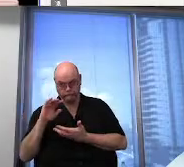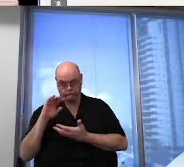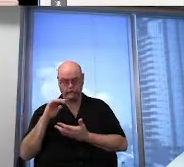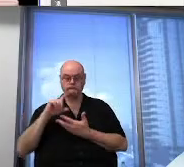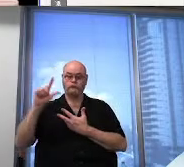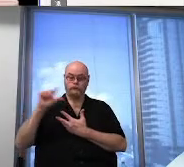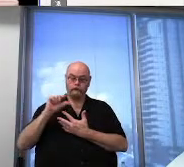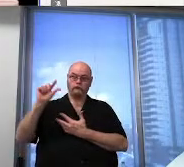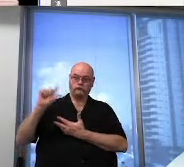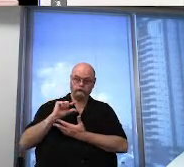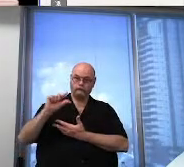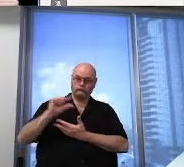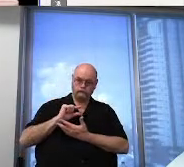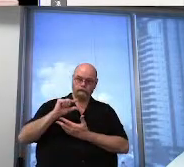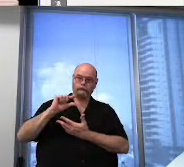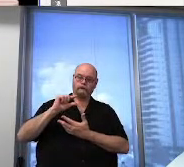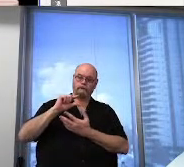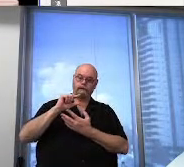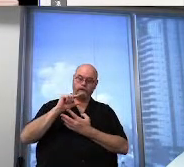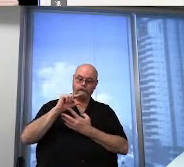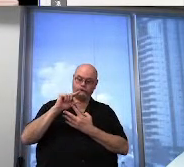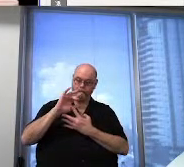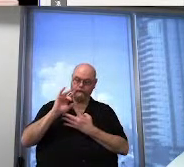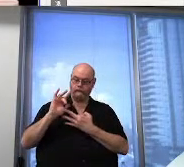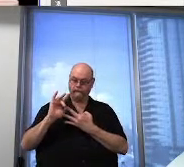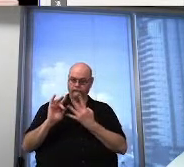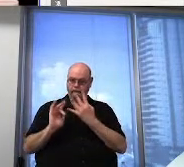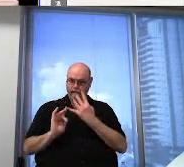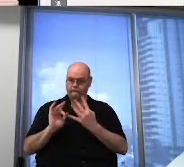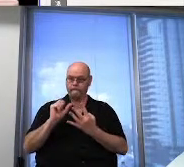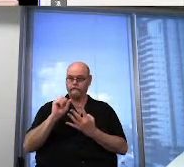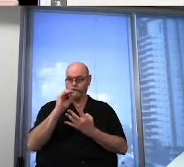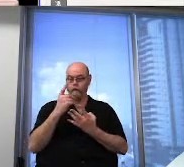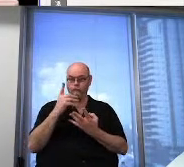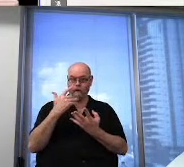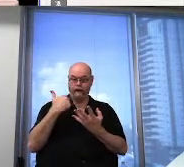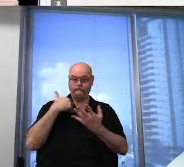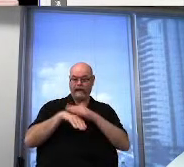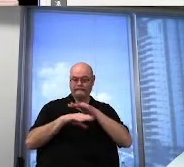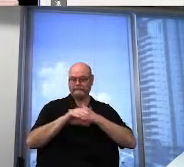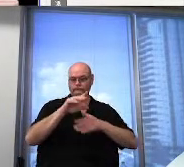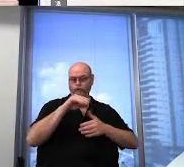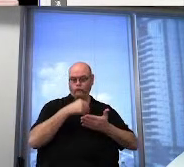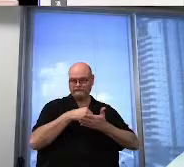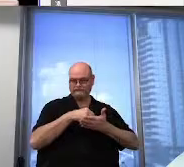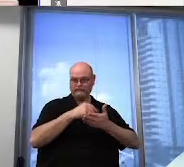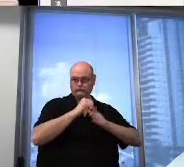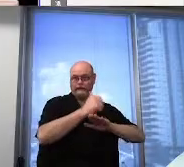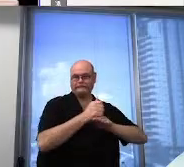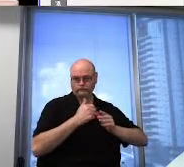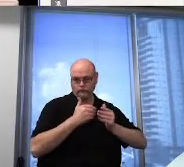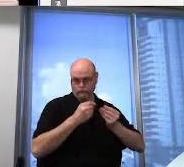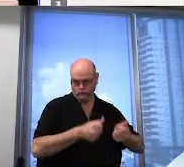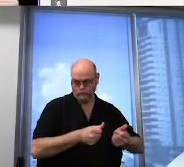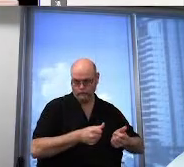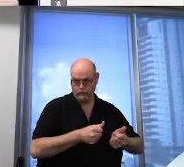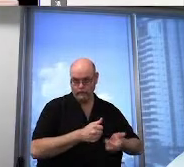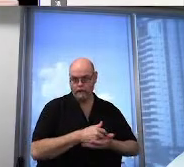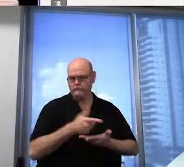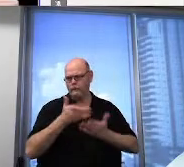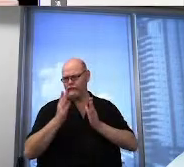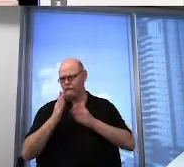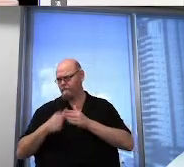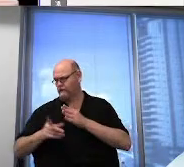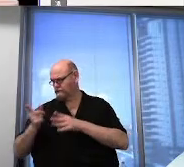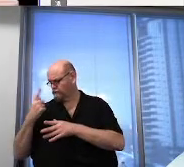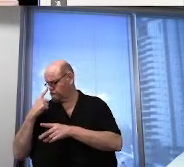25%, 25%, and you have various projects to actually reconcile, and then you get access to the funds to be able to execute. I think right. the comment After that